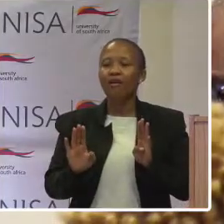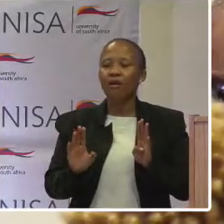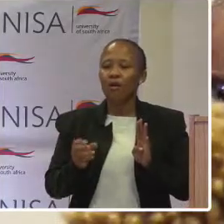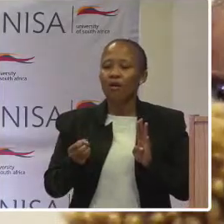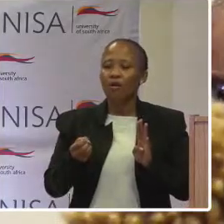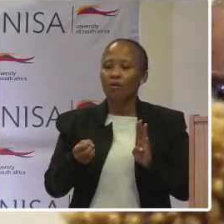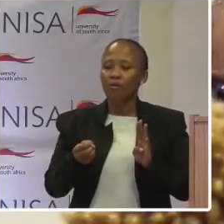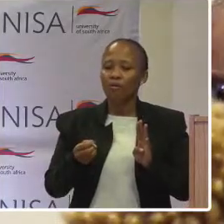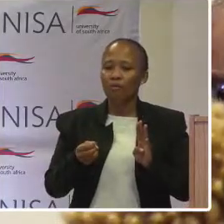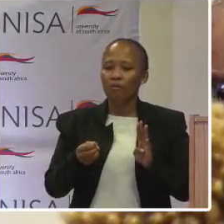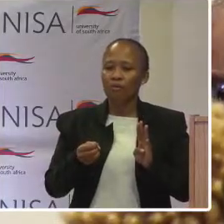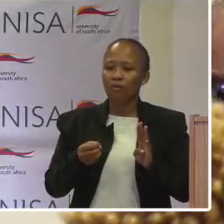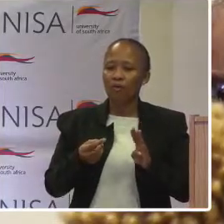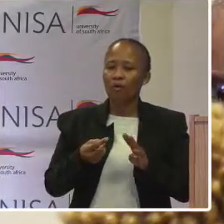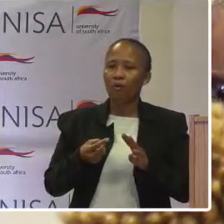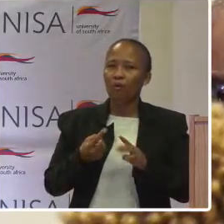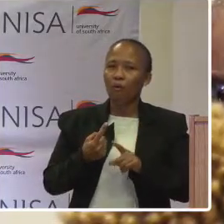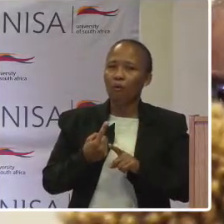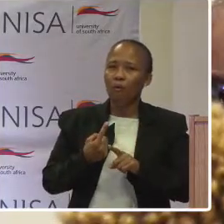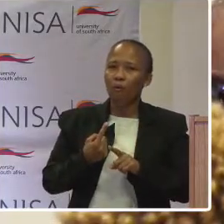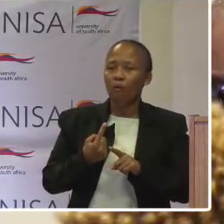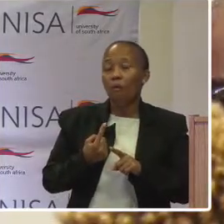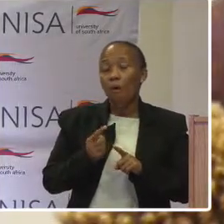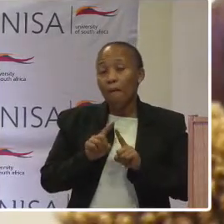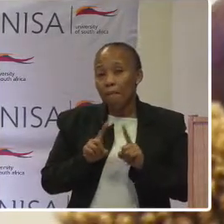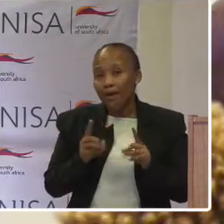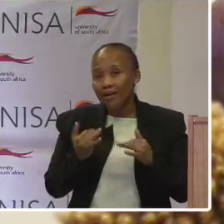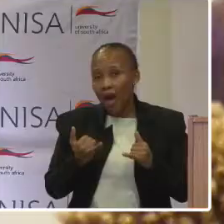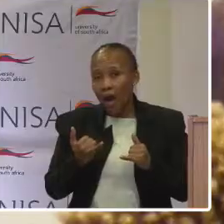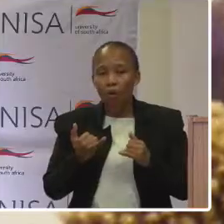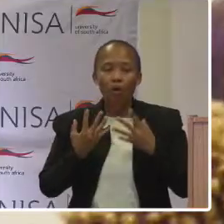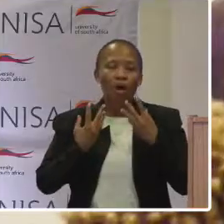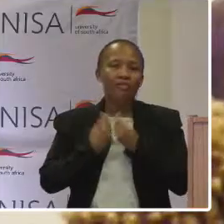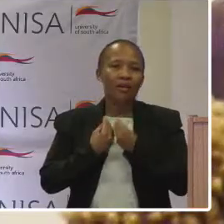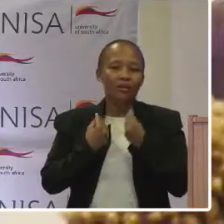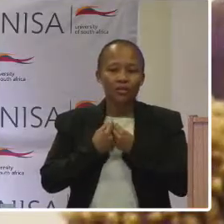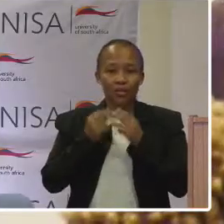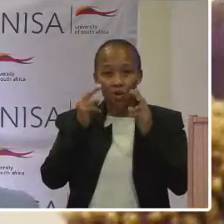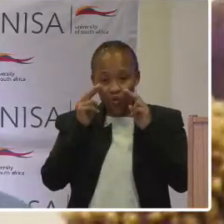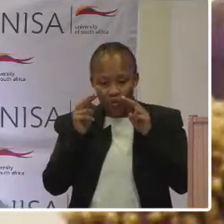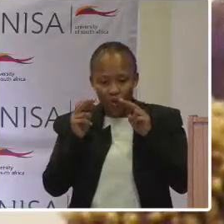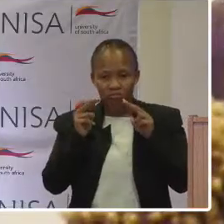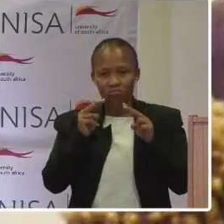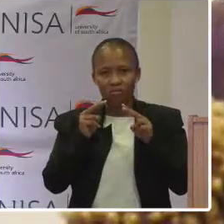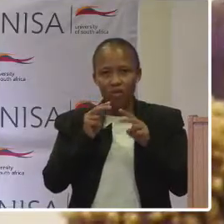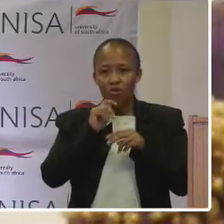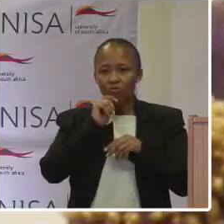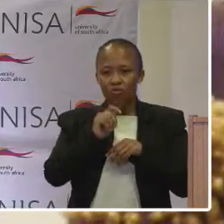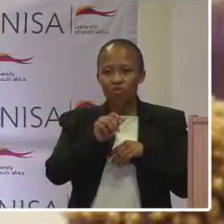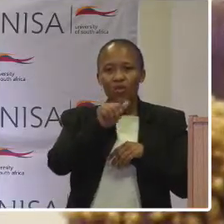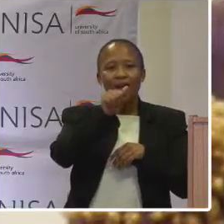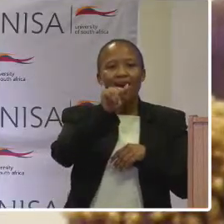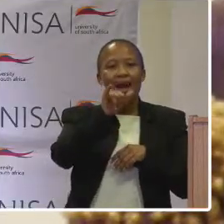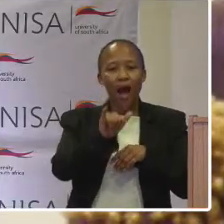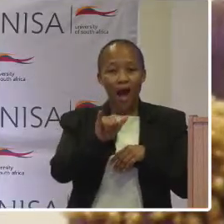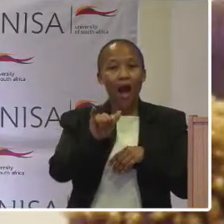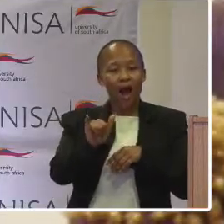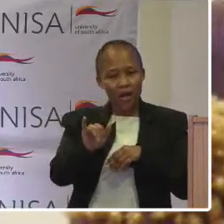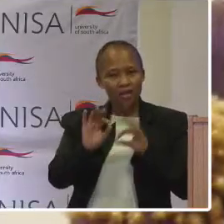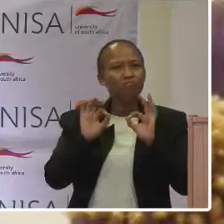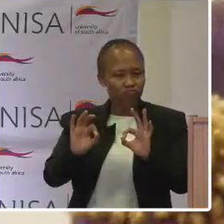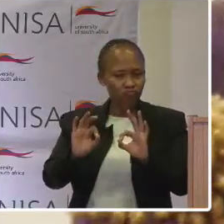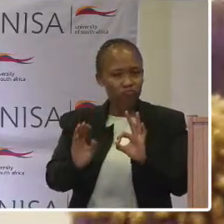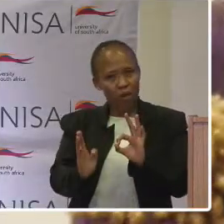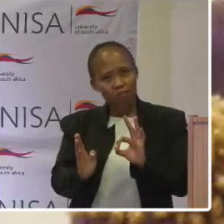real time. But when you look at things, it's not yet there. For instance, when you're doing a